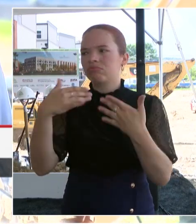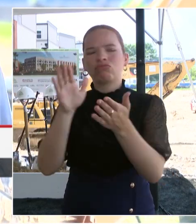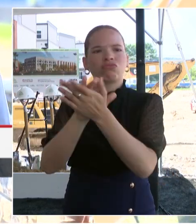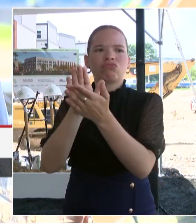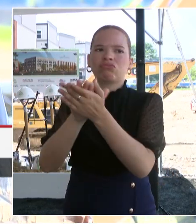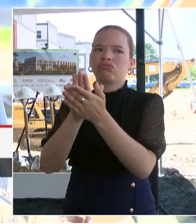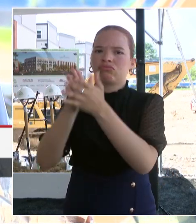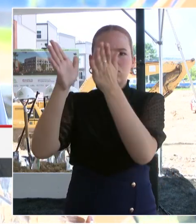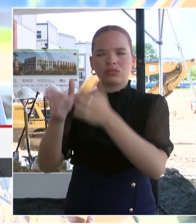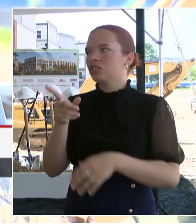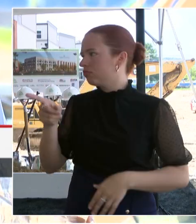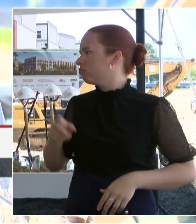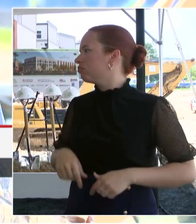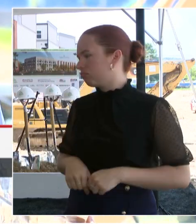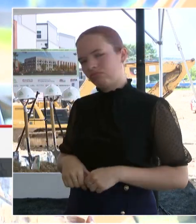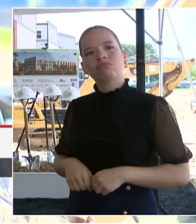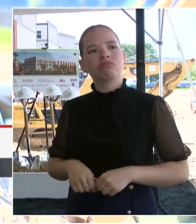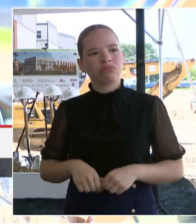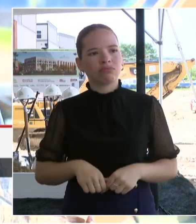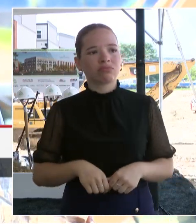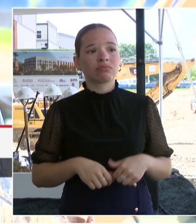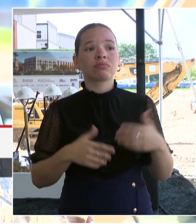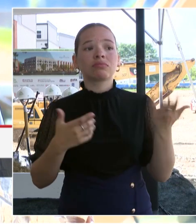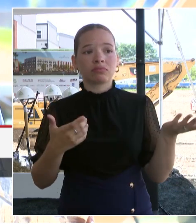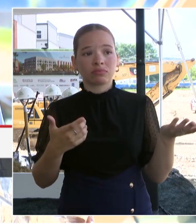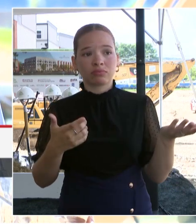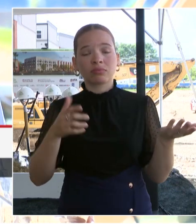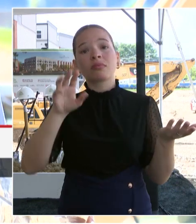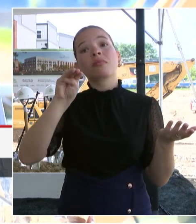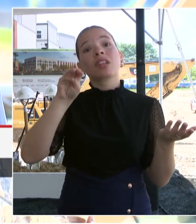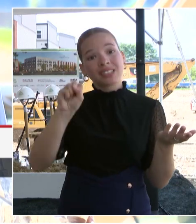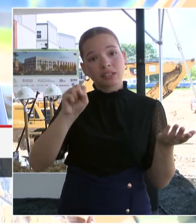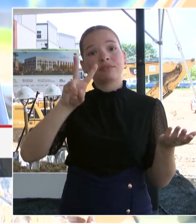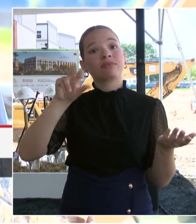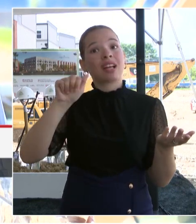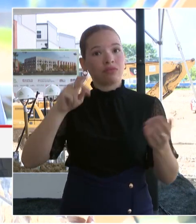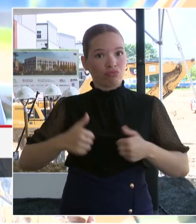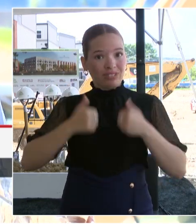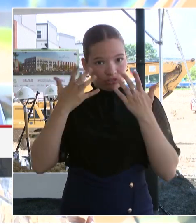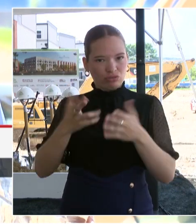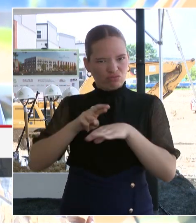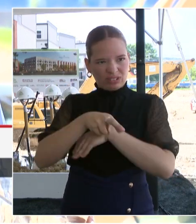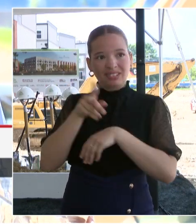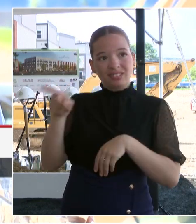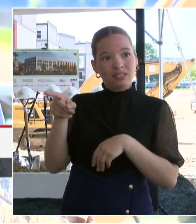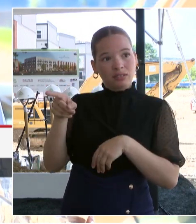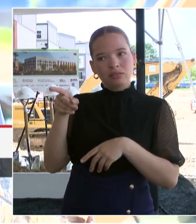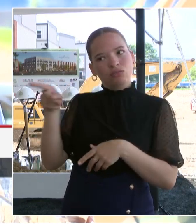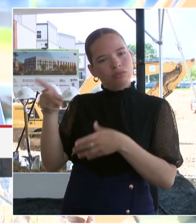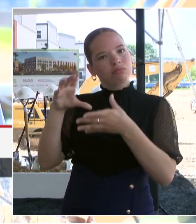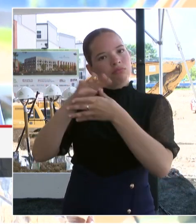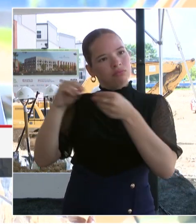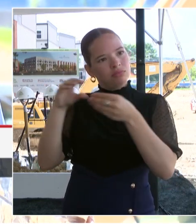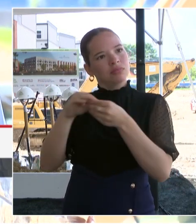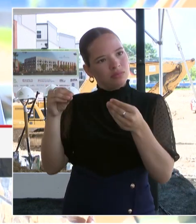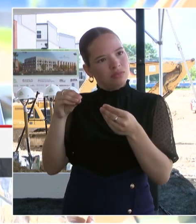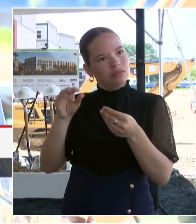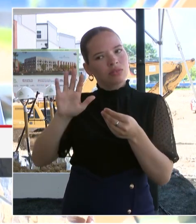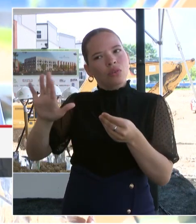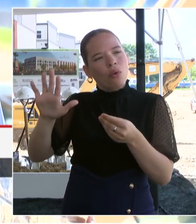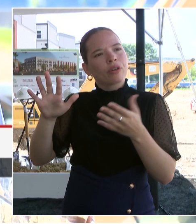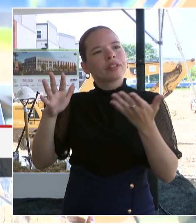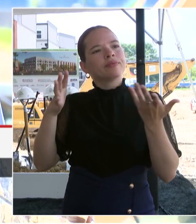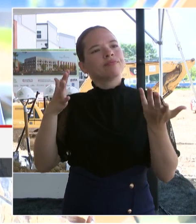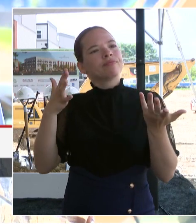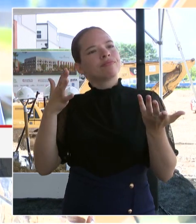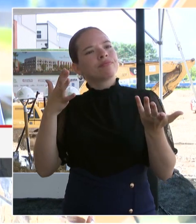When Ms. Van spoke about you, I said, and you said a part of your legacy was going to be, I said, affordable housing is going to absolutely